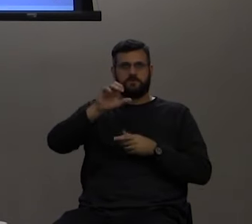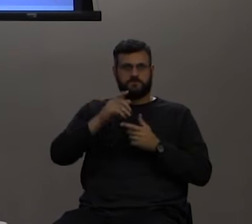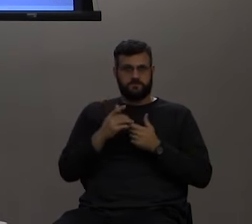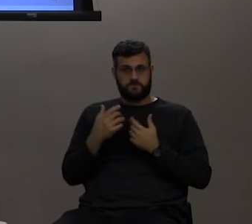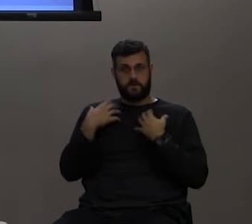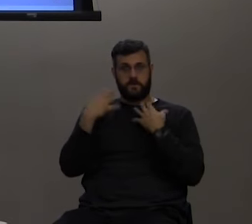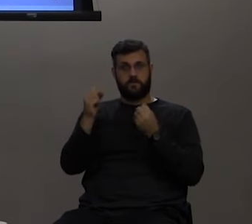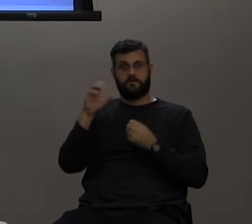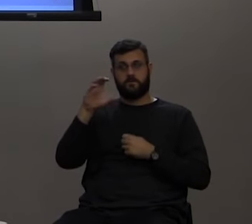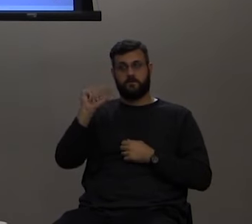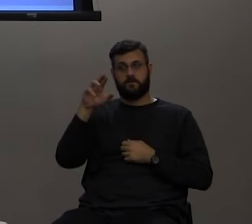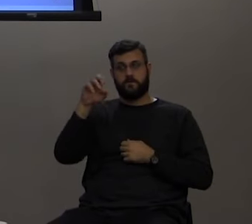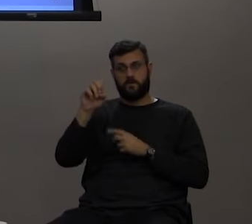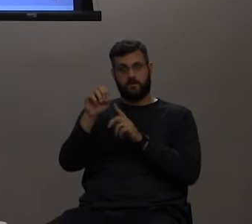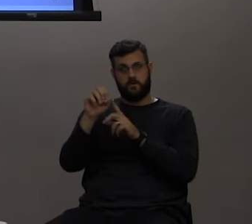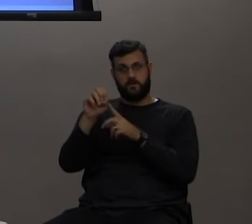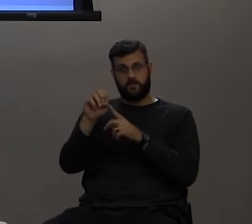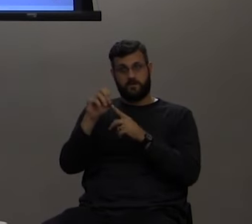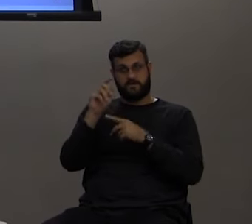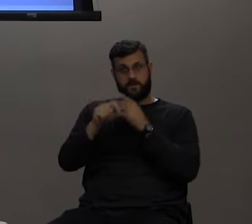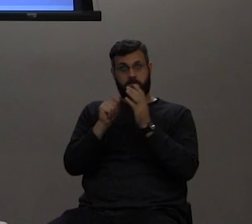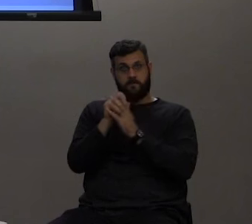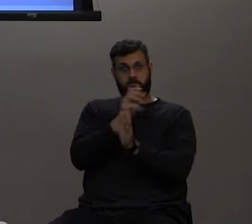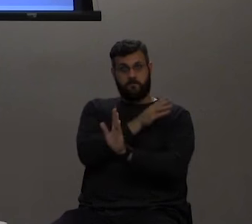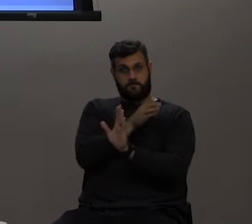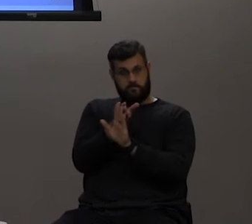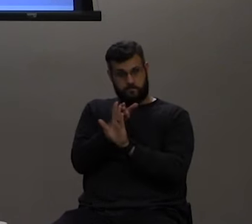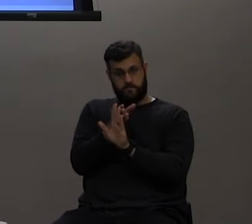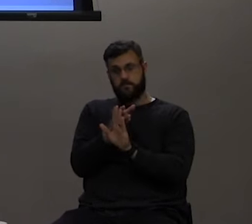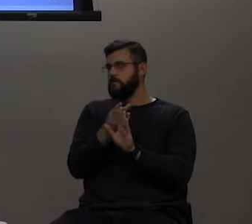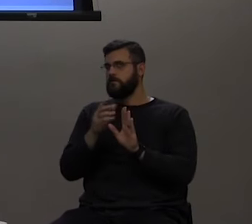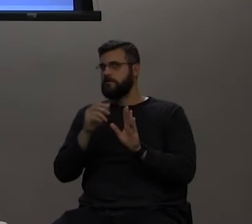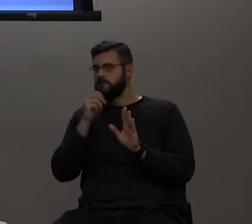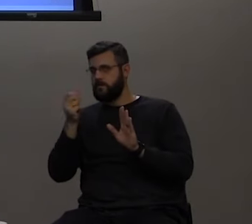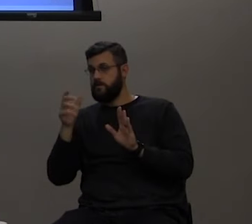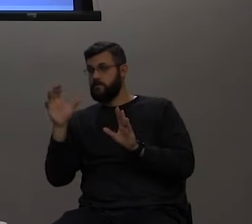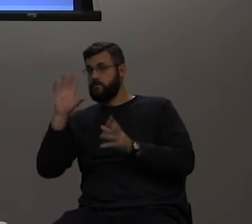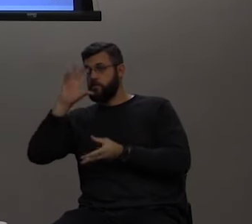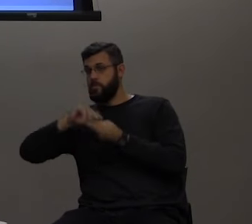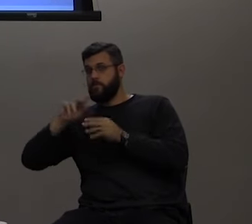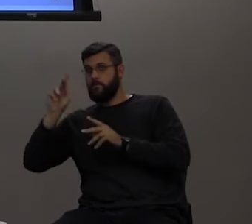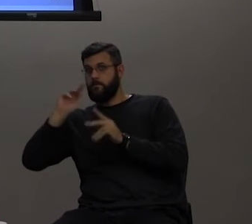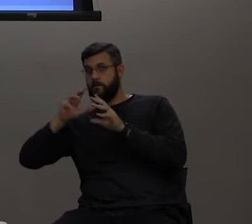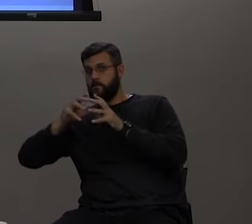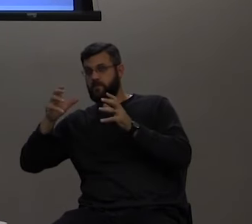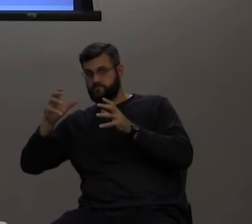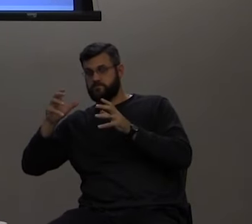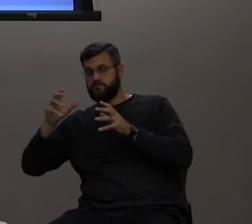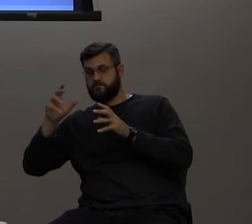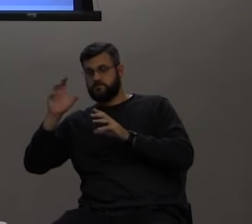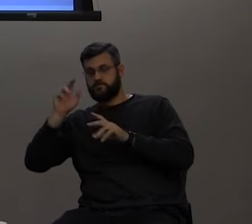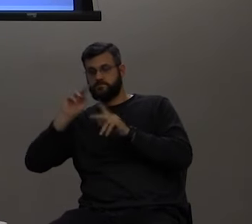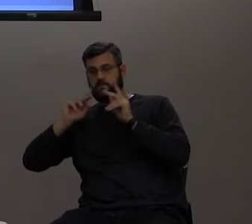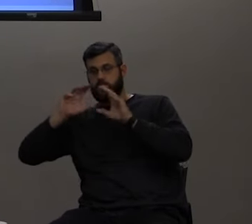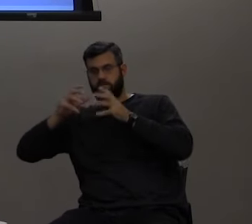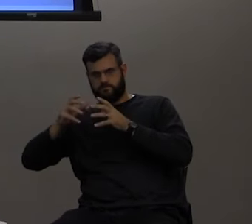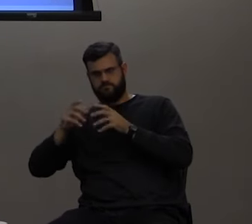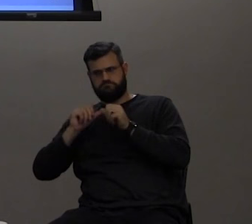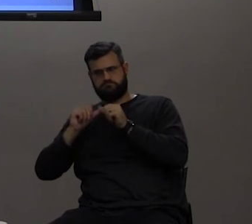And healthcare over this period of time, unlike the total population, actually has experienced consistent